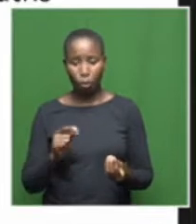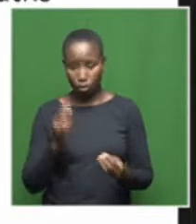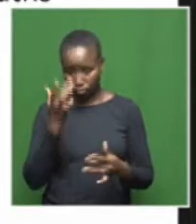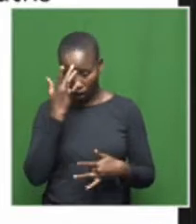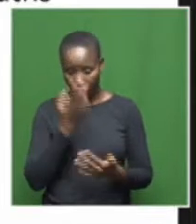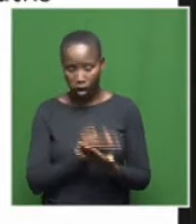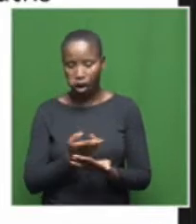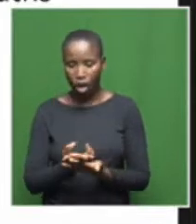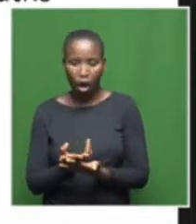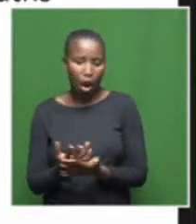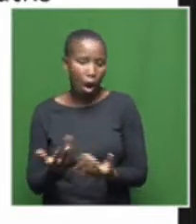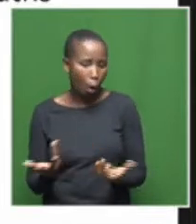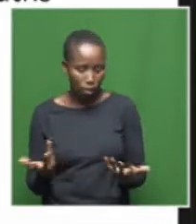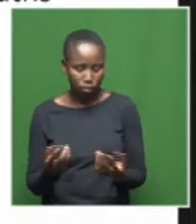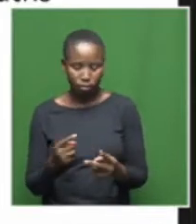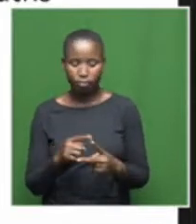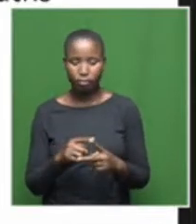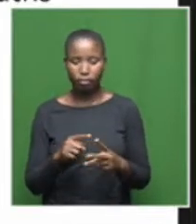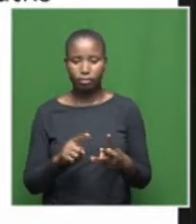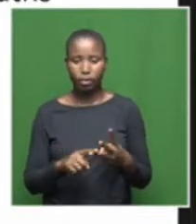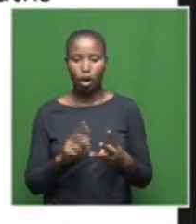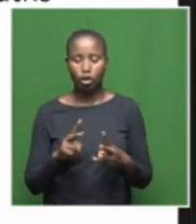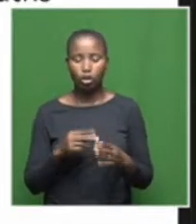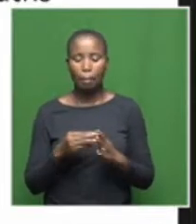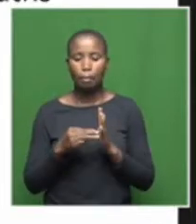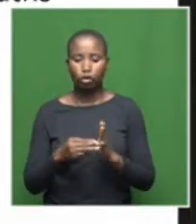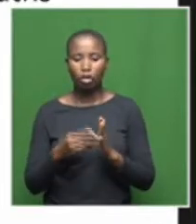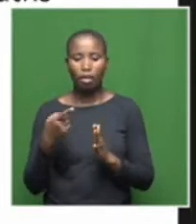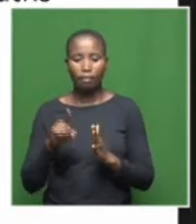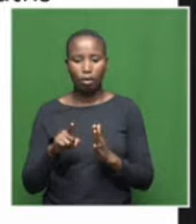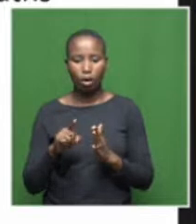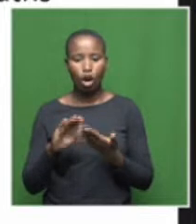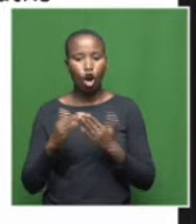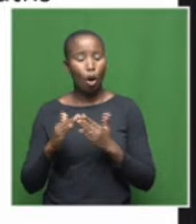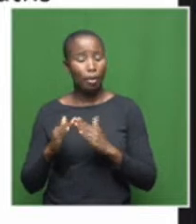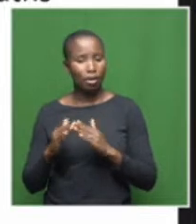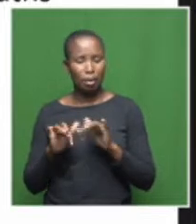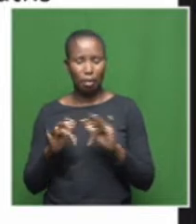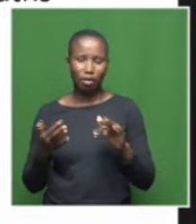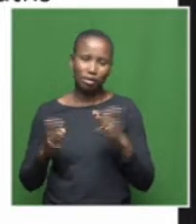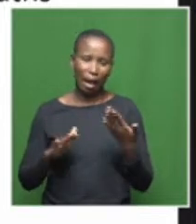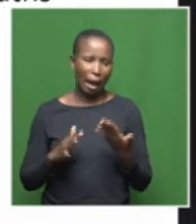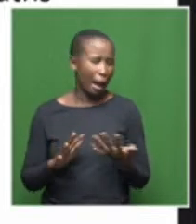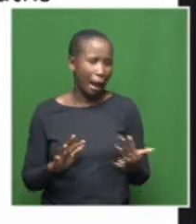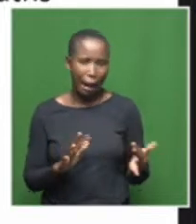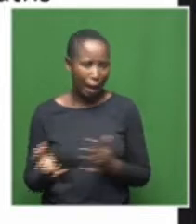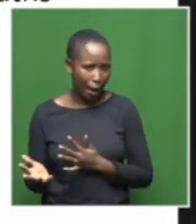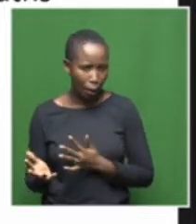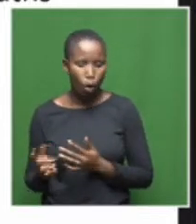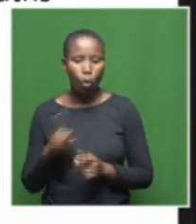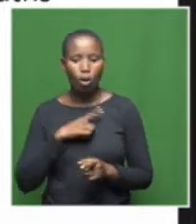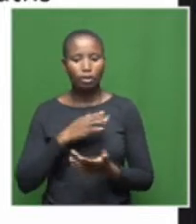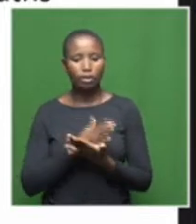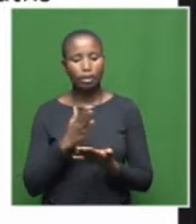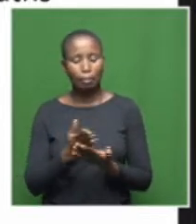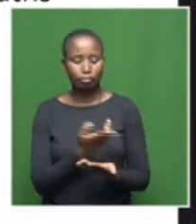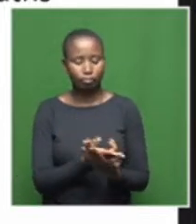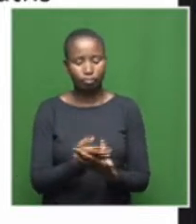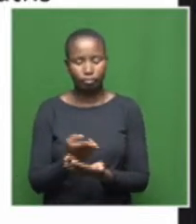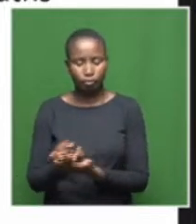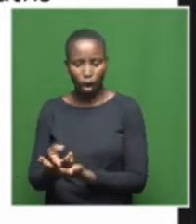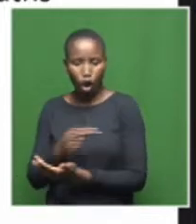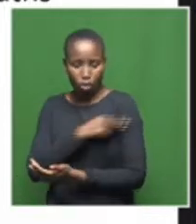admitted. We introduced a module on community deaths because, of course, DATCO collects all the in-hospital admissions and